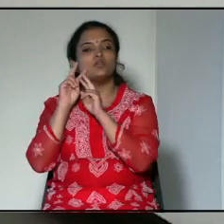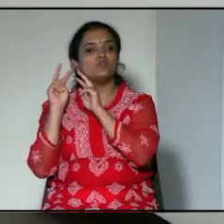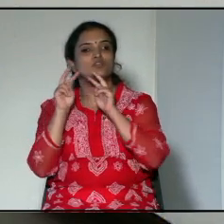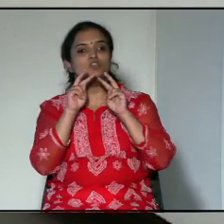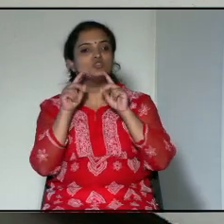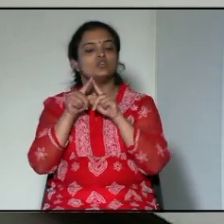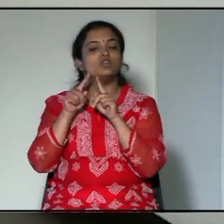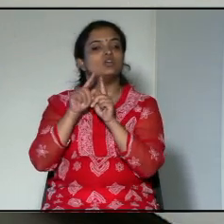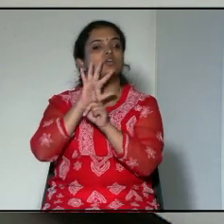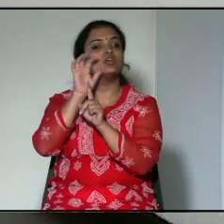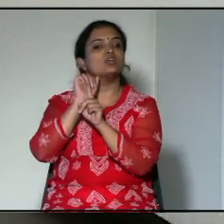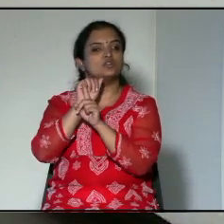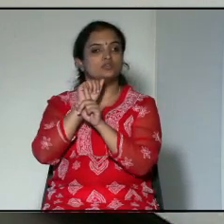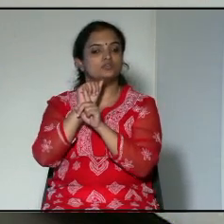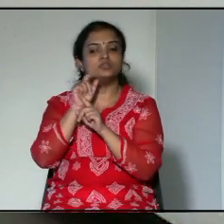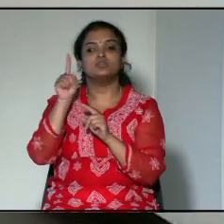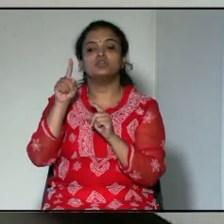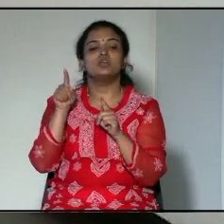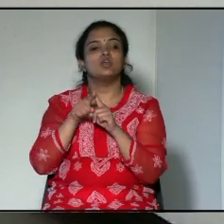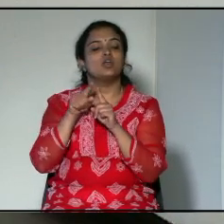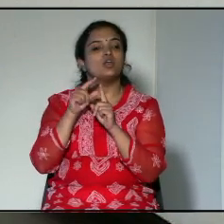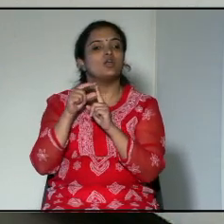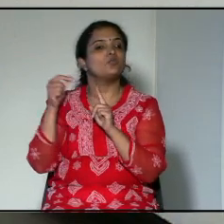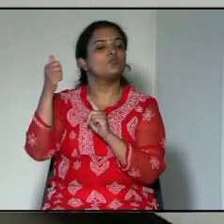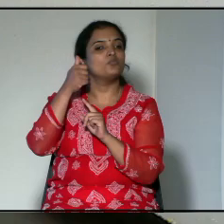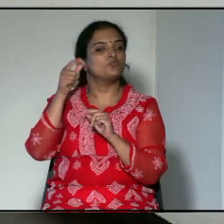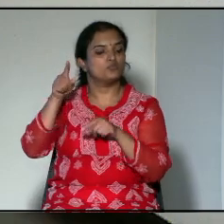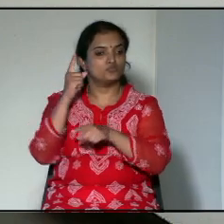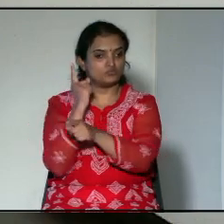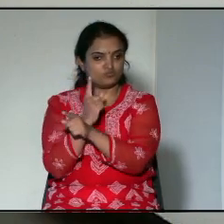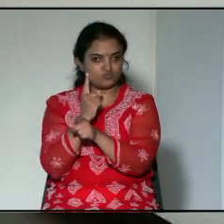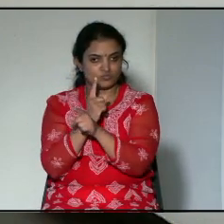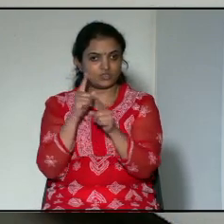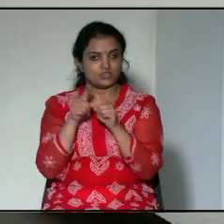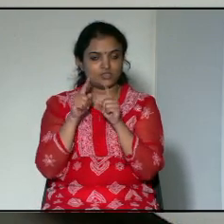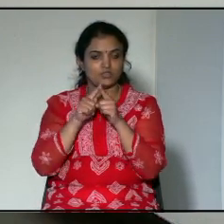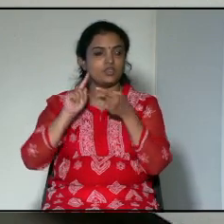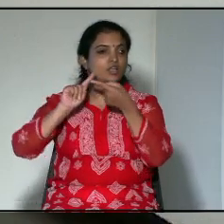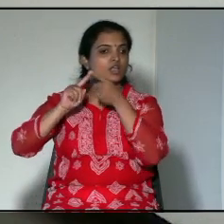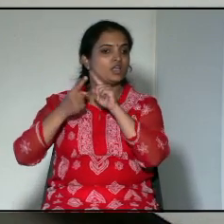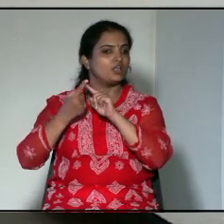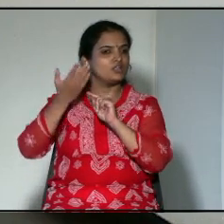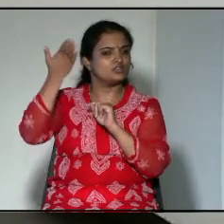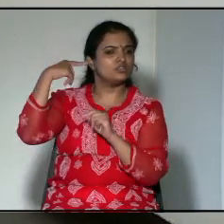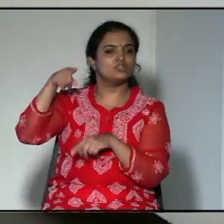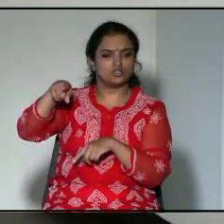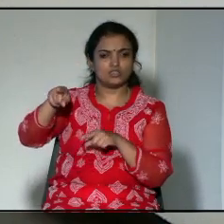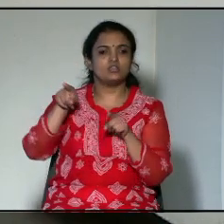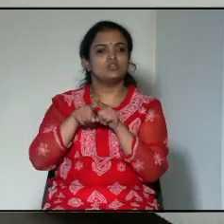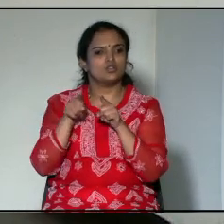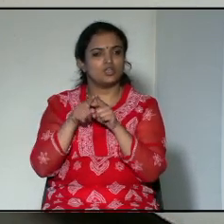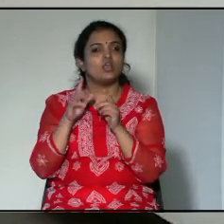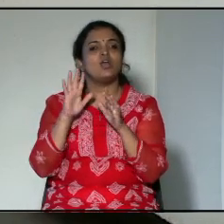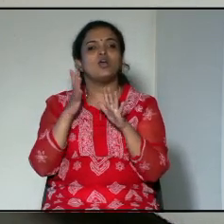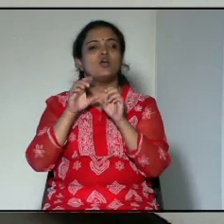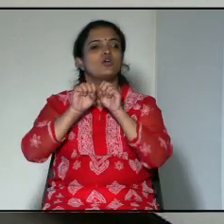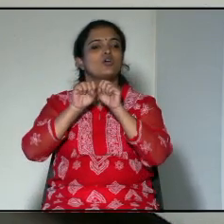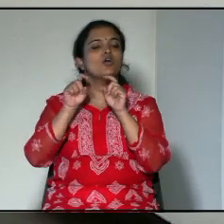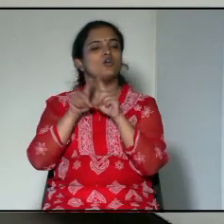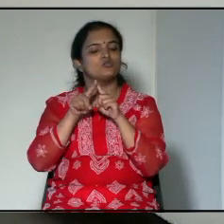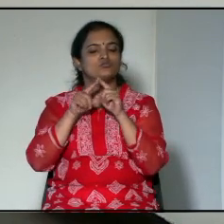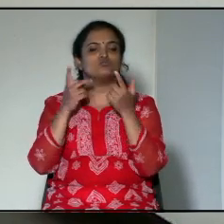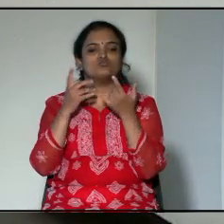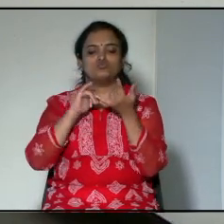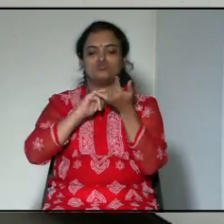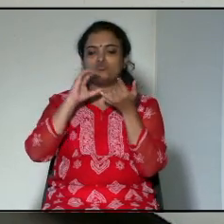She's a retired professor of history and the former director of the Center for Studies in Social Science, Calcutta. Her work